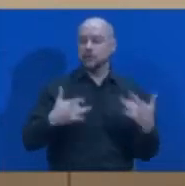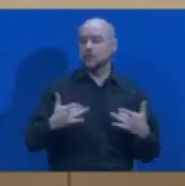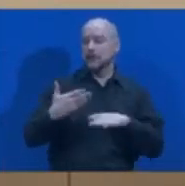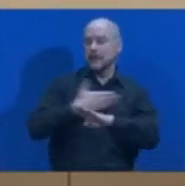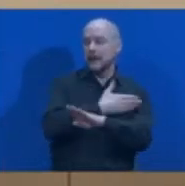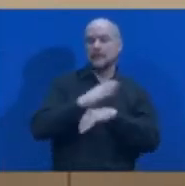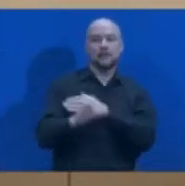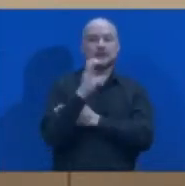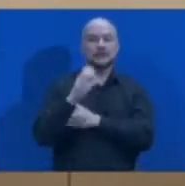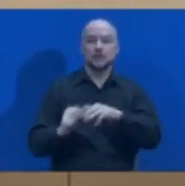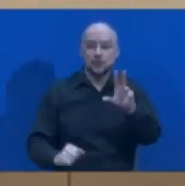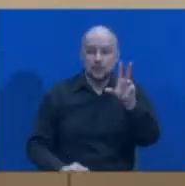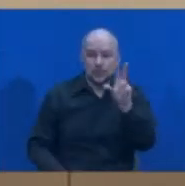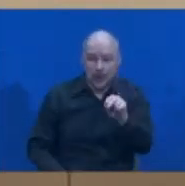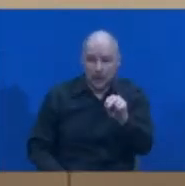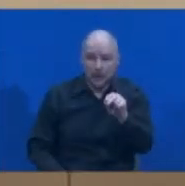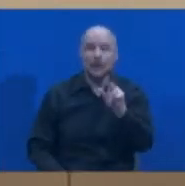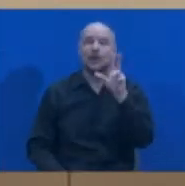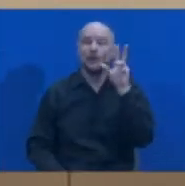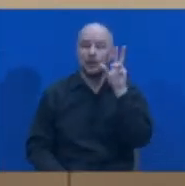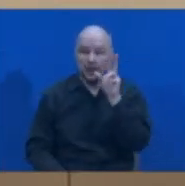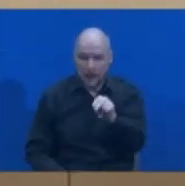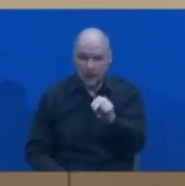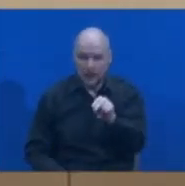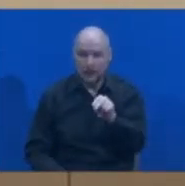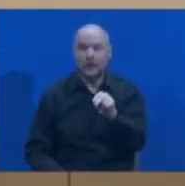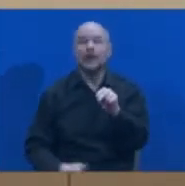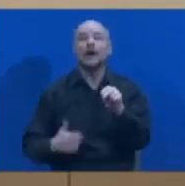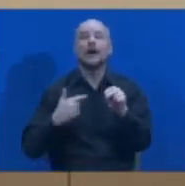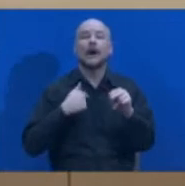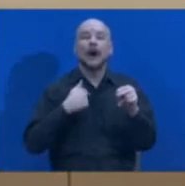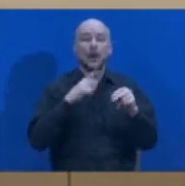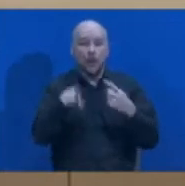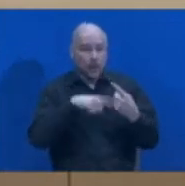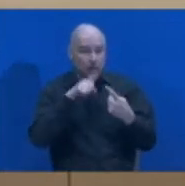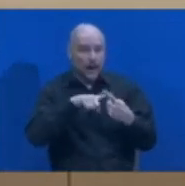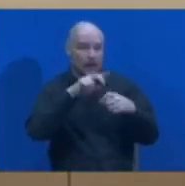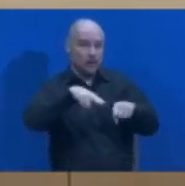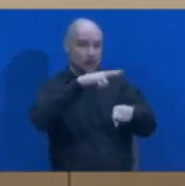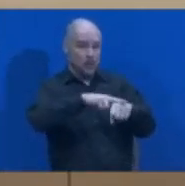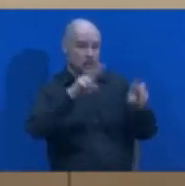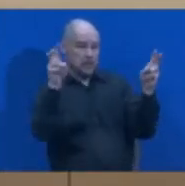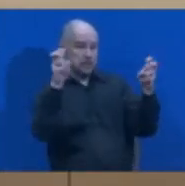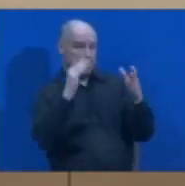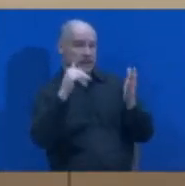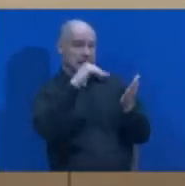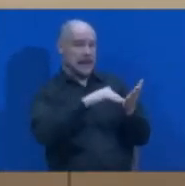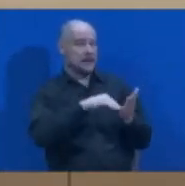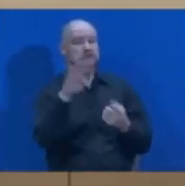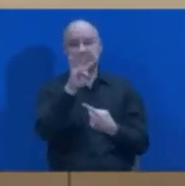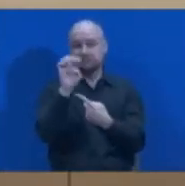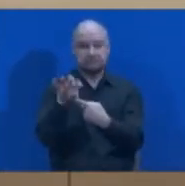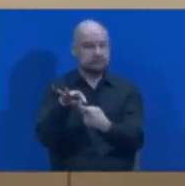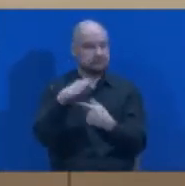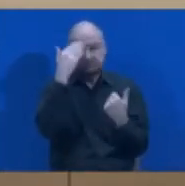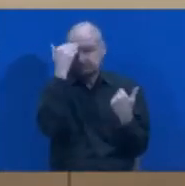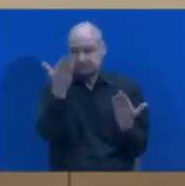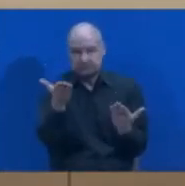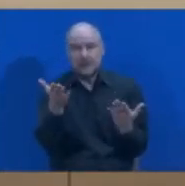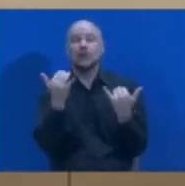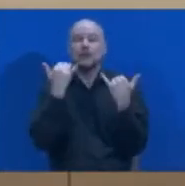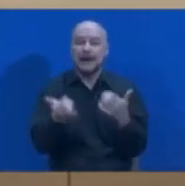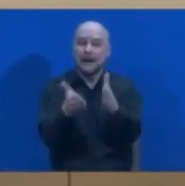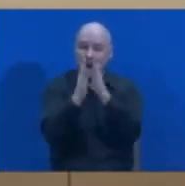normal before. I'm not sure at what point we'll be back to what was normal before. So right now we need